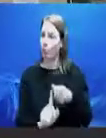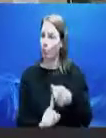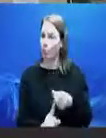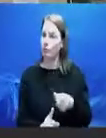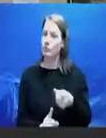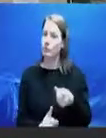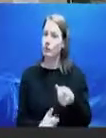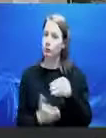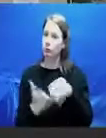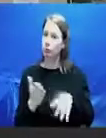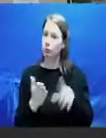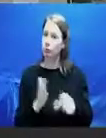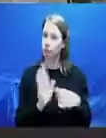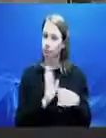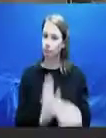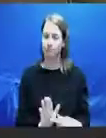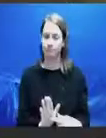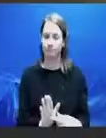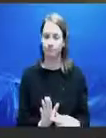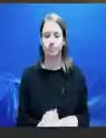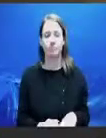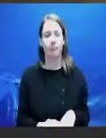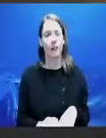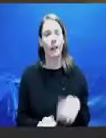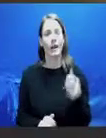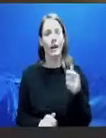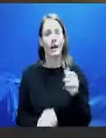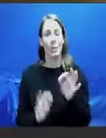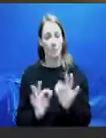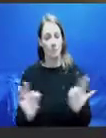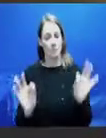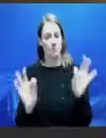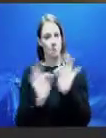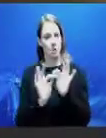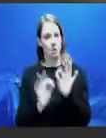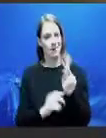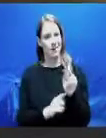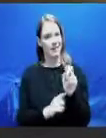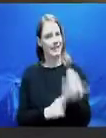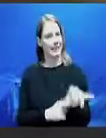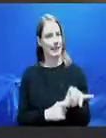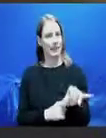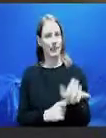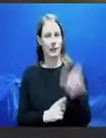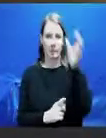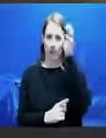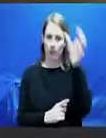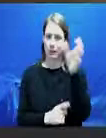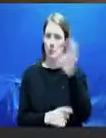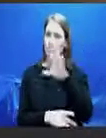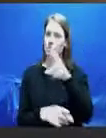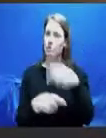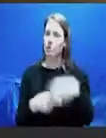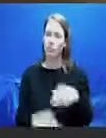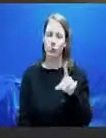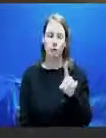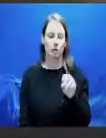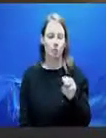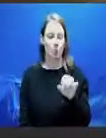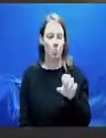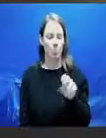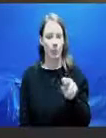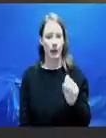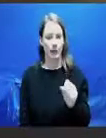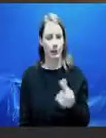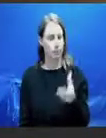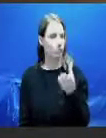standards contain several key concepts called domains. The middle school domains include the number system, expressions and